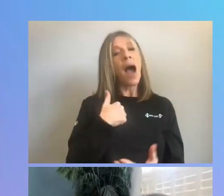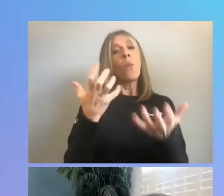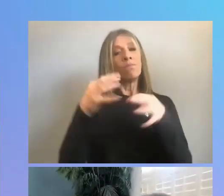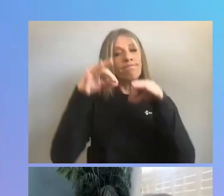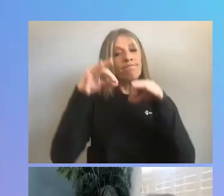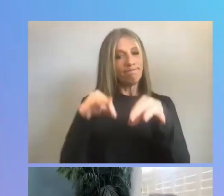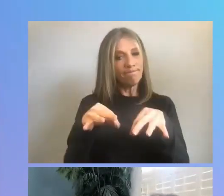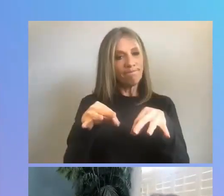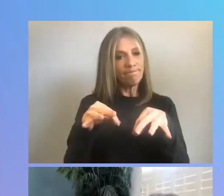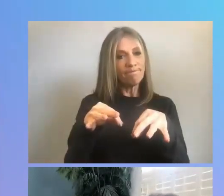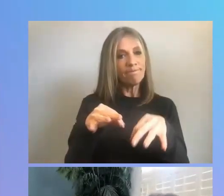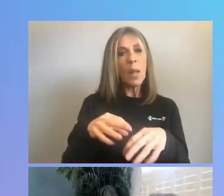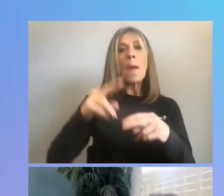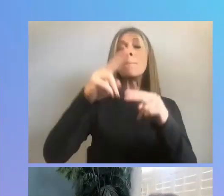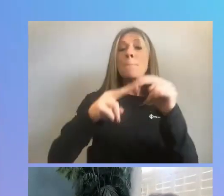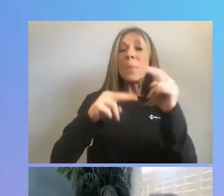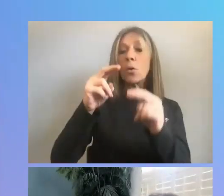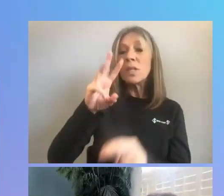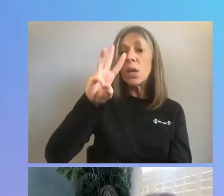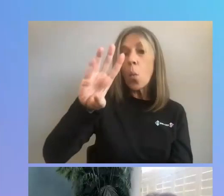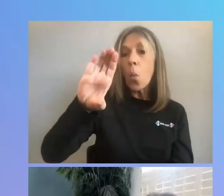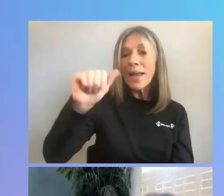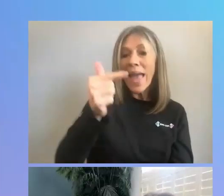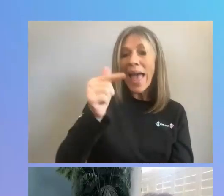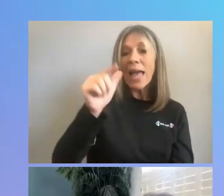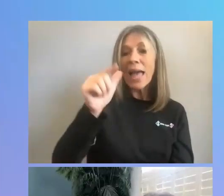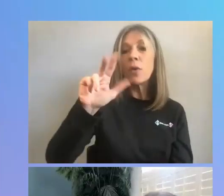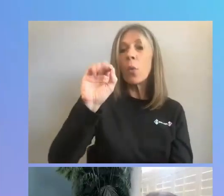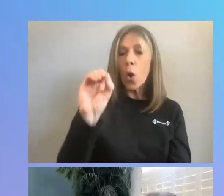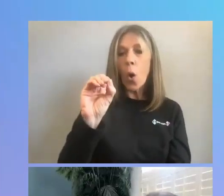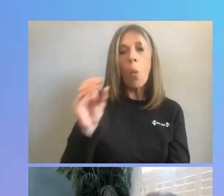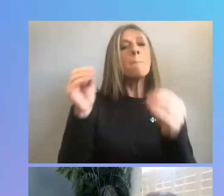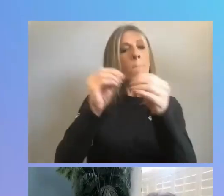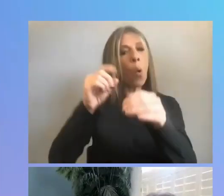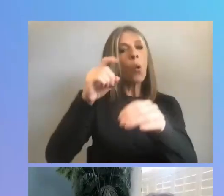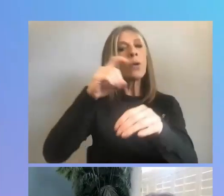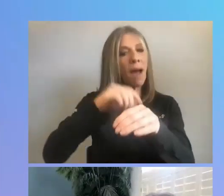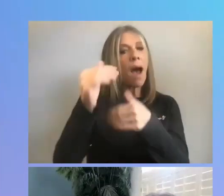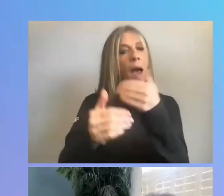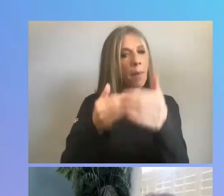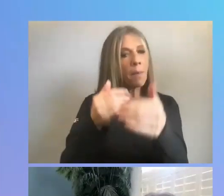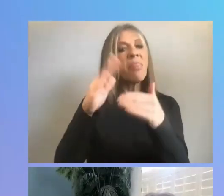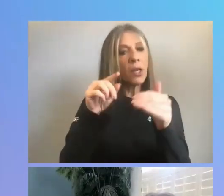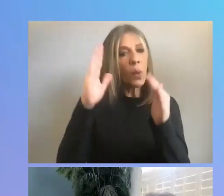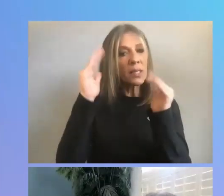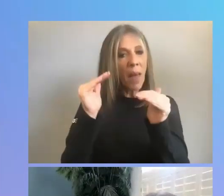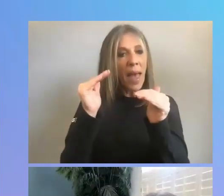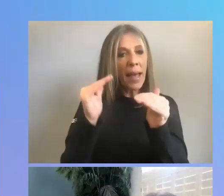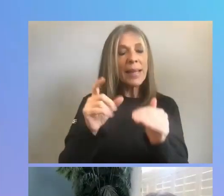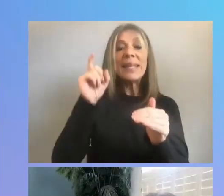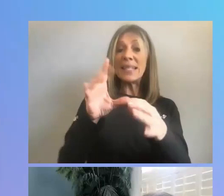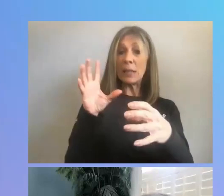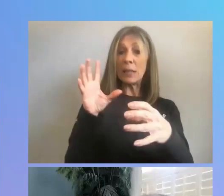know, building WCAG 3.0 takes more time than you would expect. It needs to be